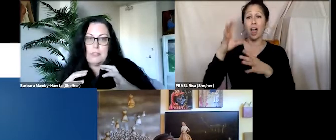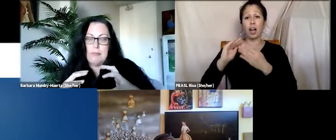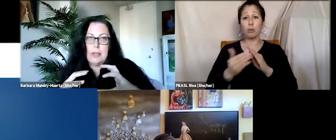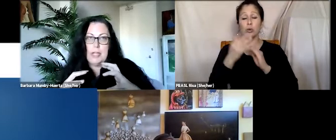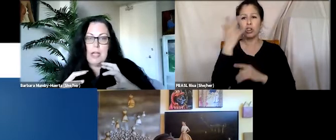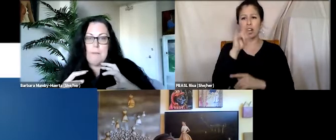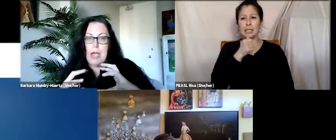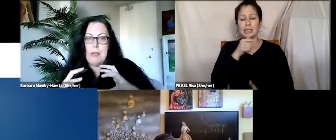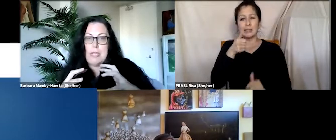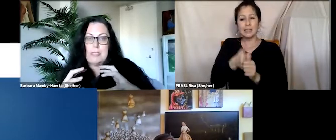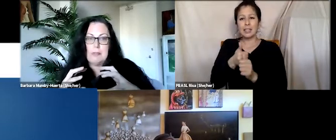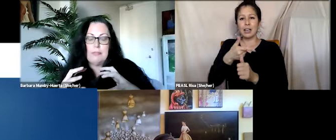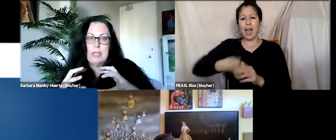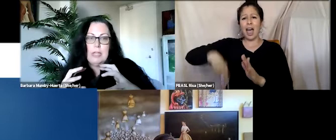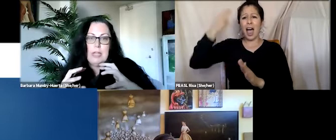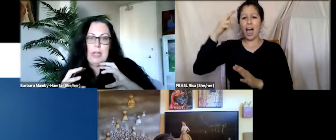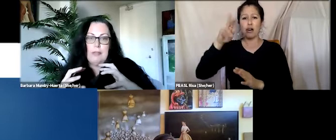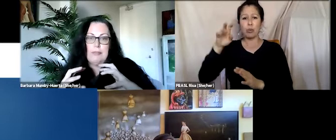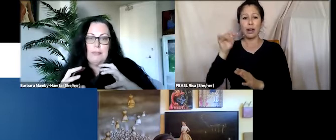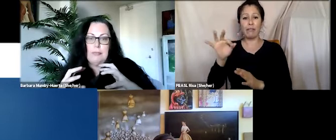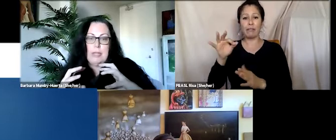are suffering high rates of